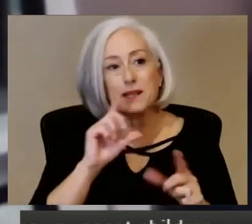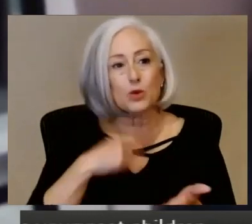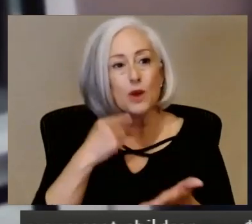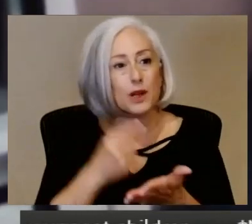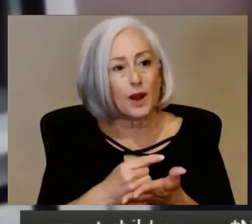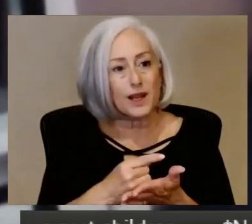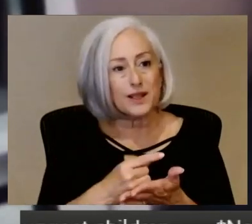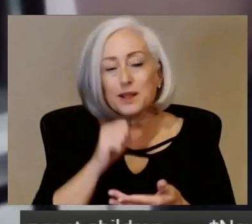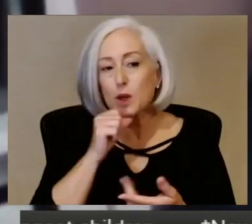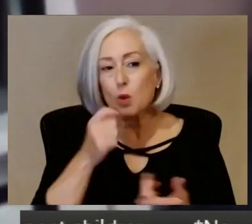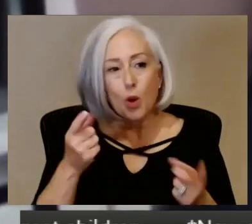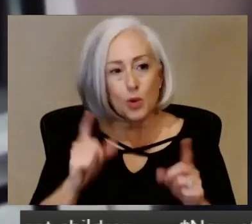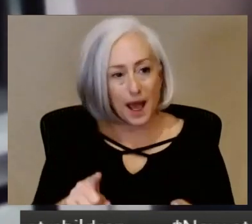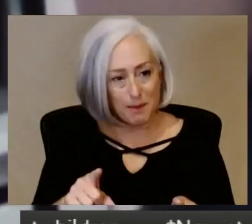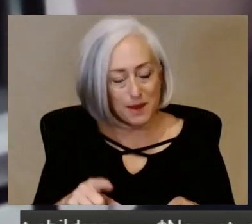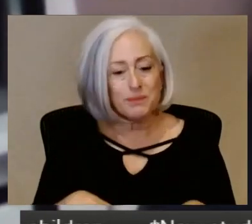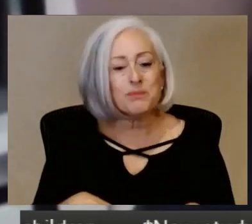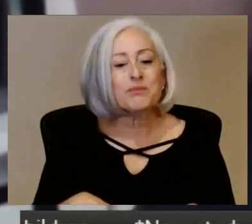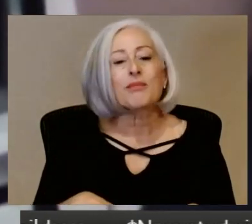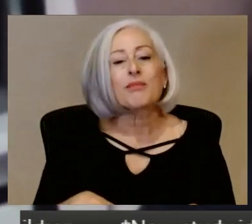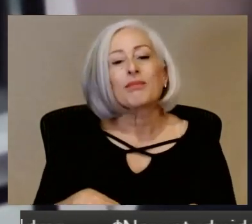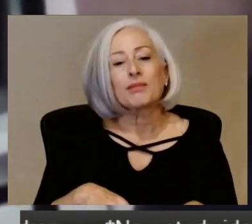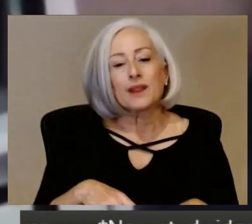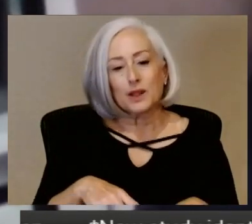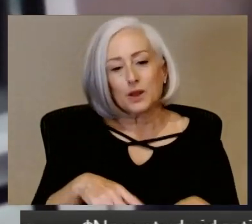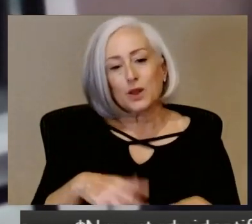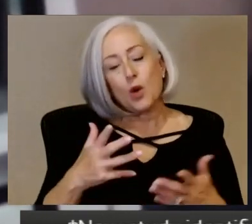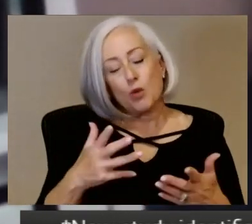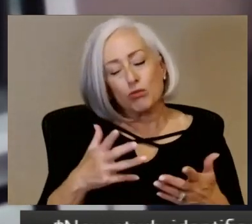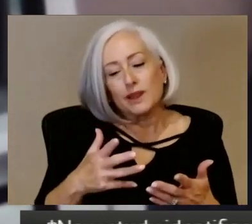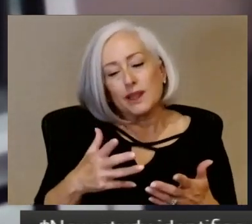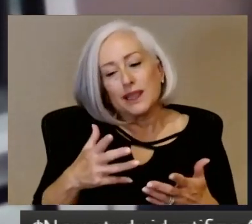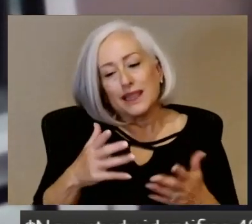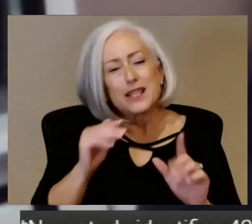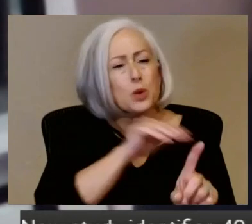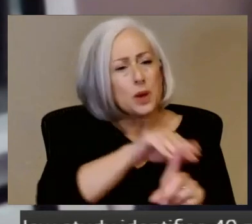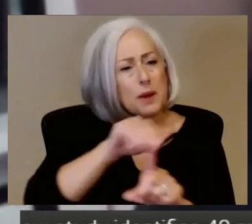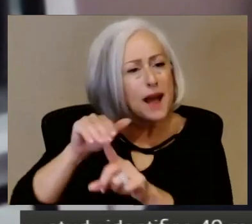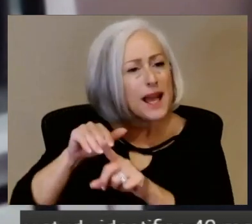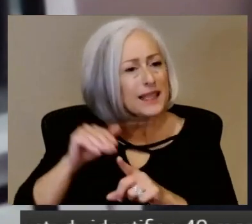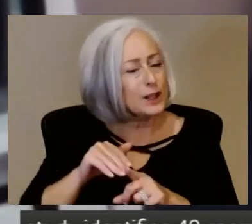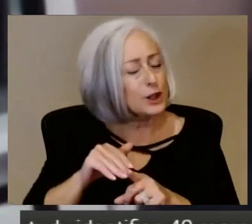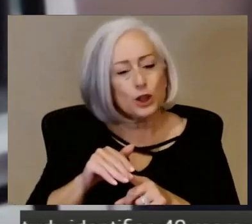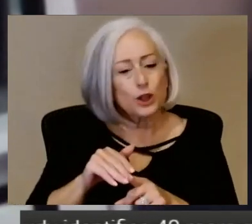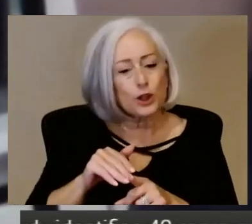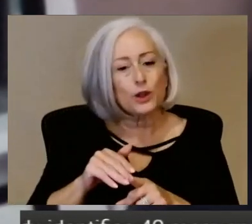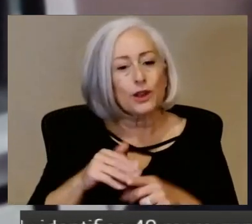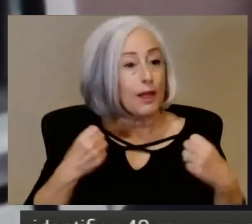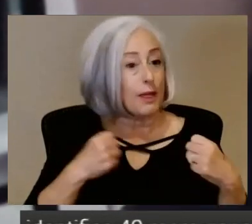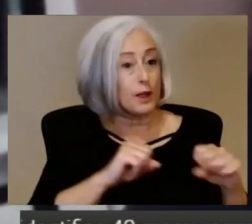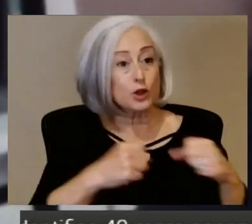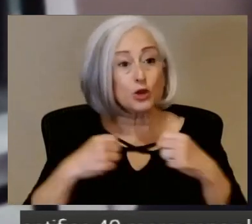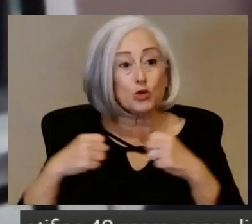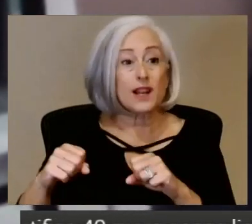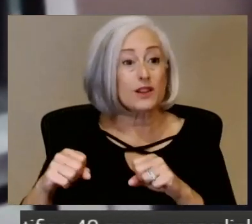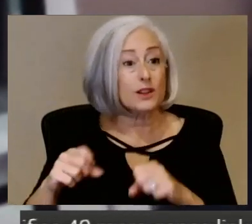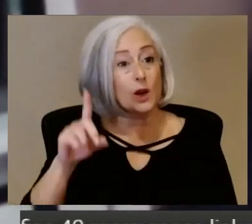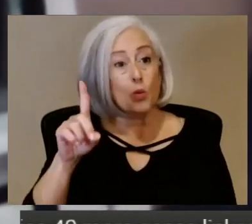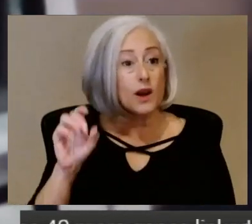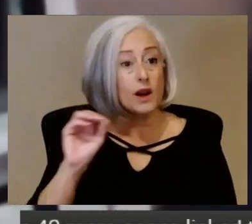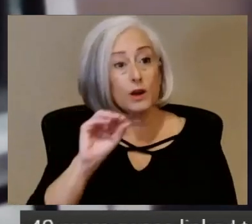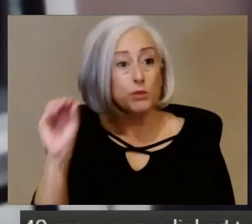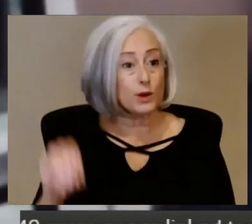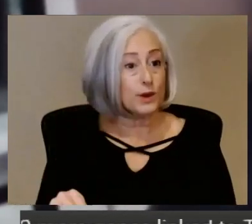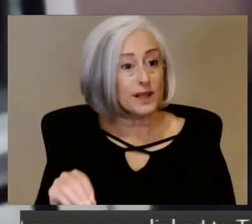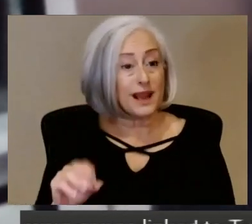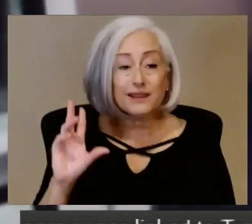love. And so I think it would just be a good reminder that, none of our strategies are bulletproof vests. We